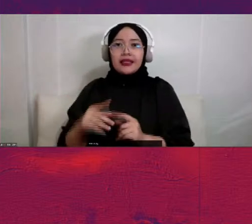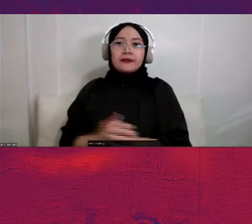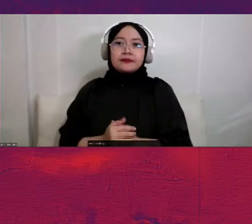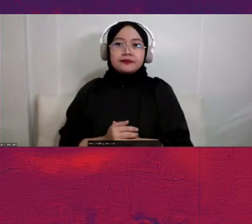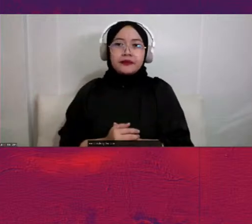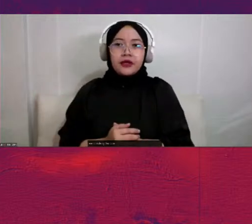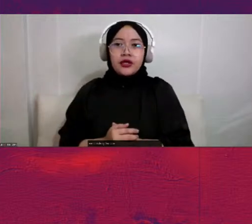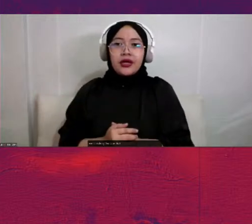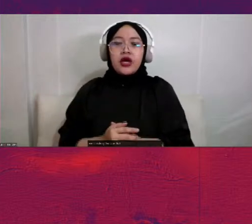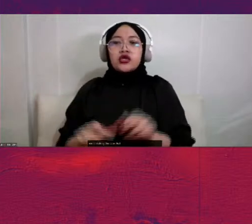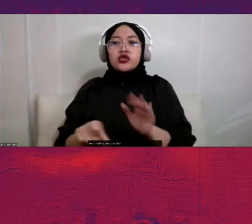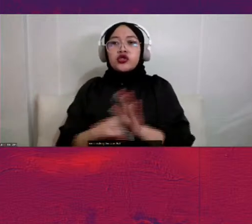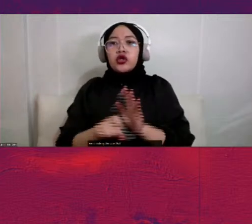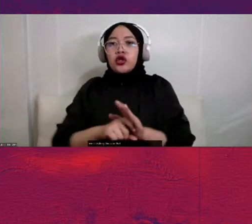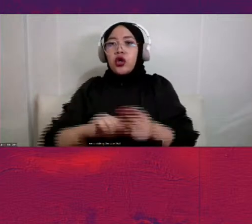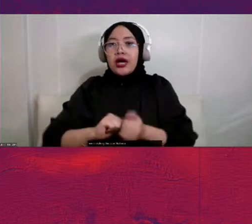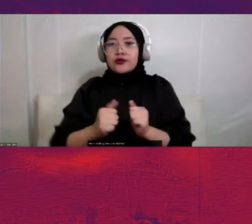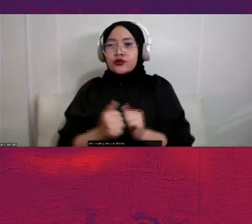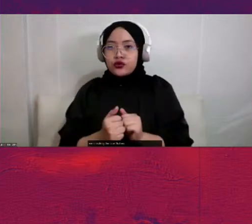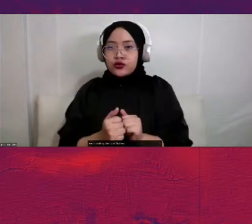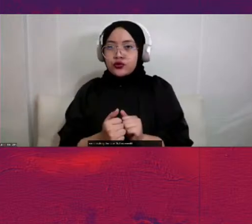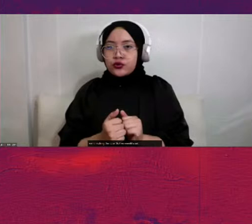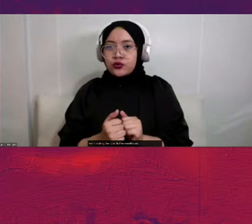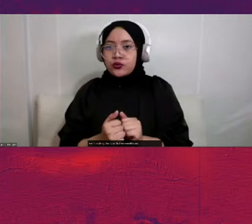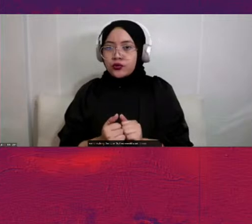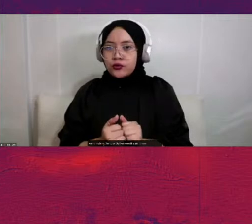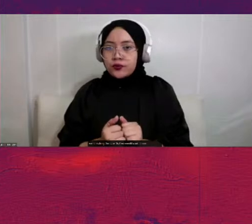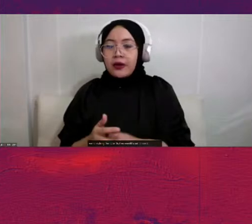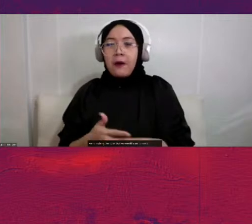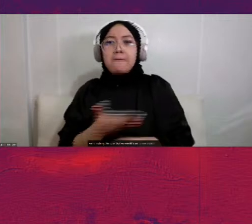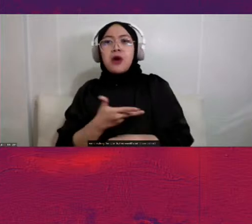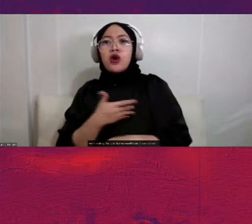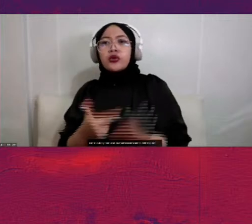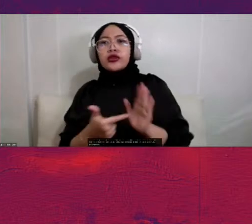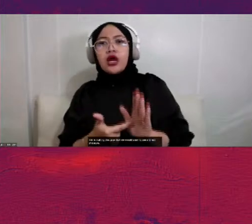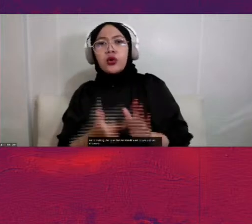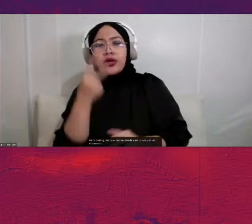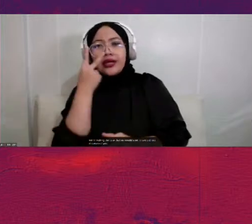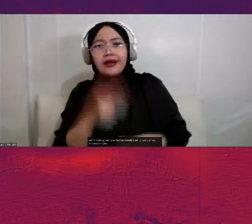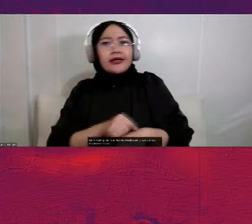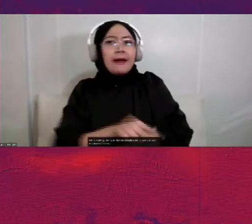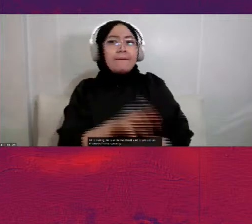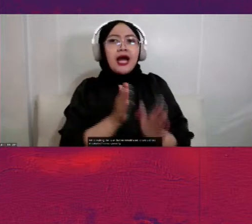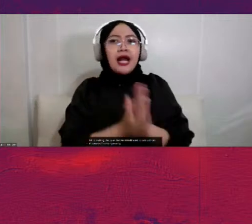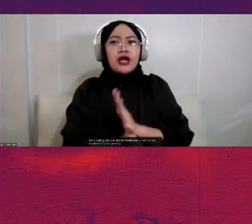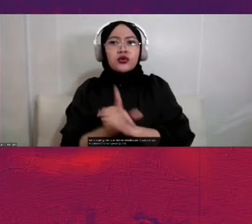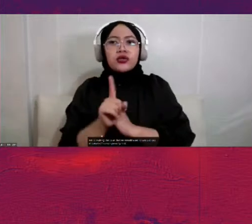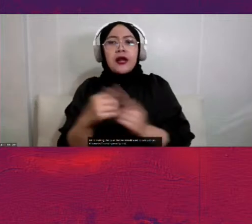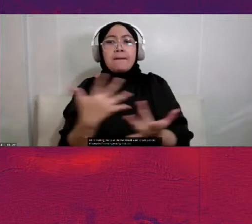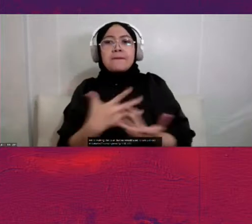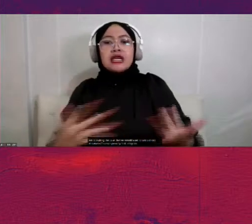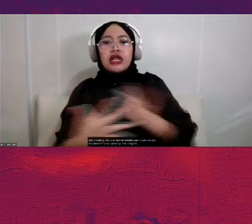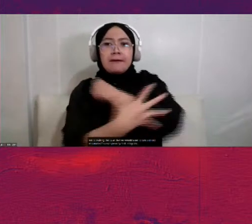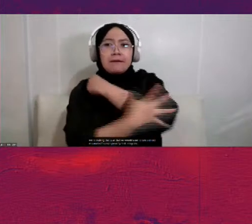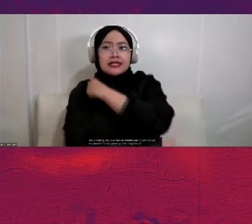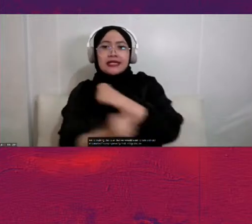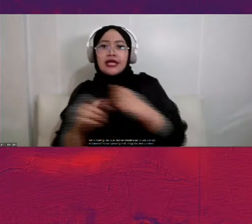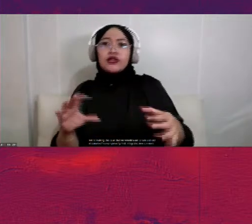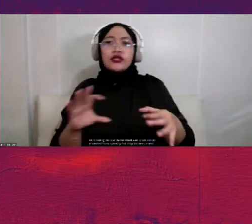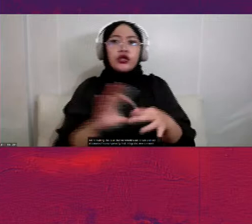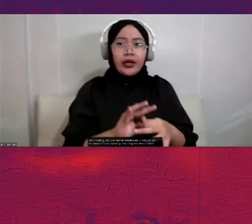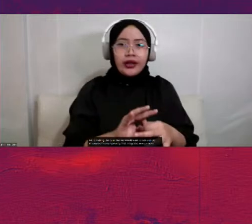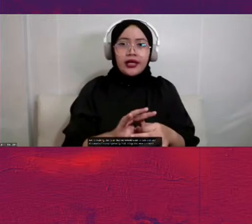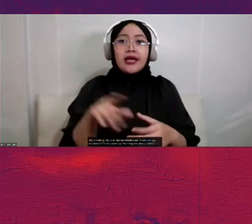making the case that we would want to see a direct measure of human poverty that integrates